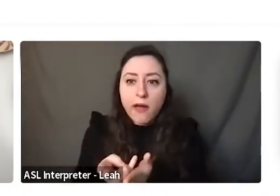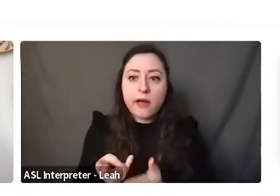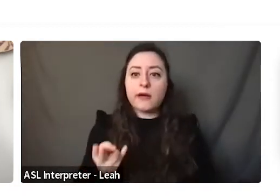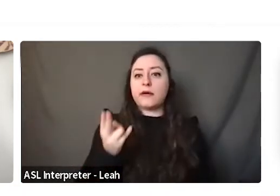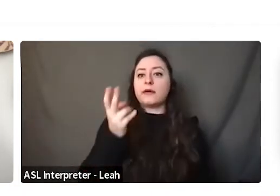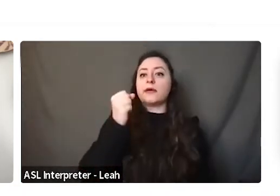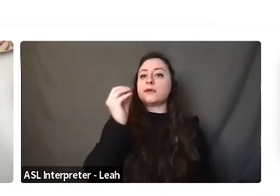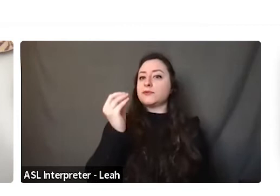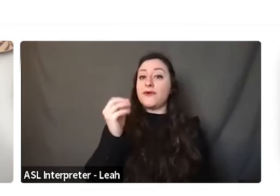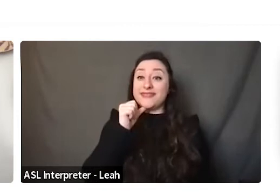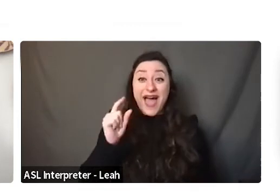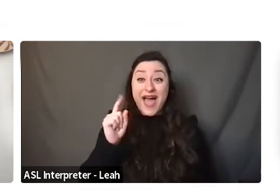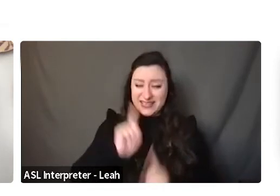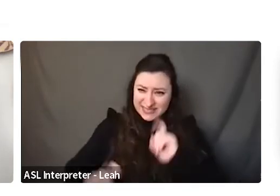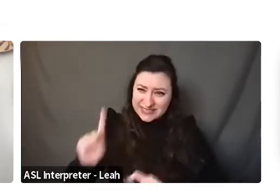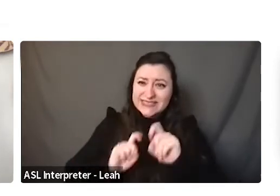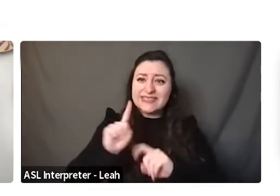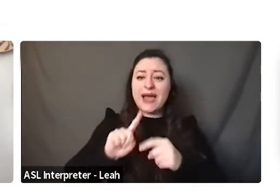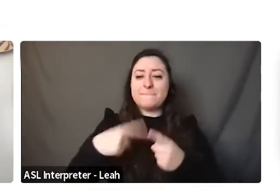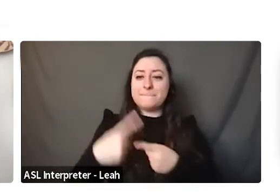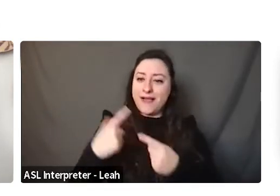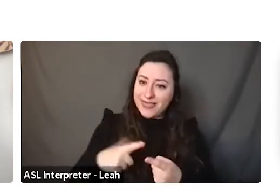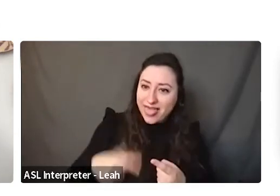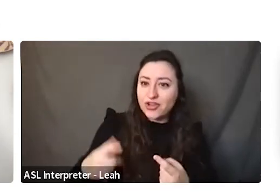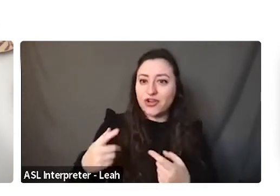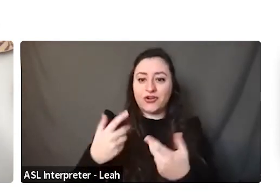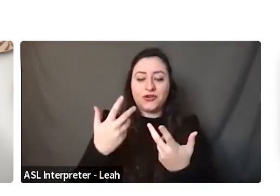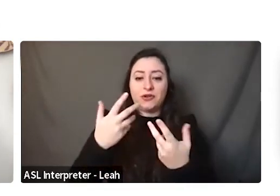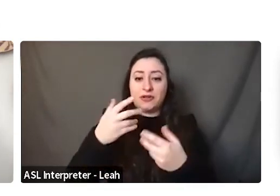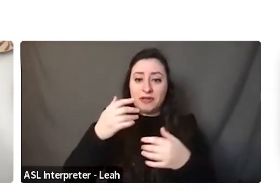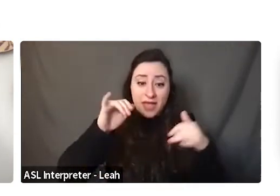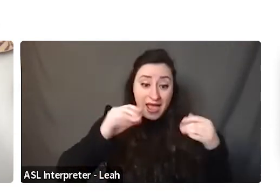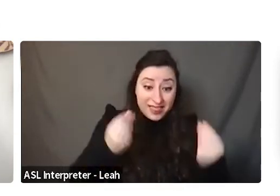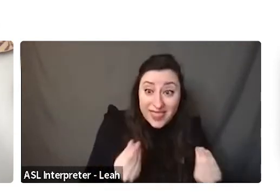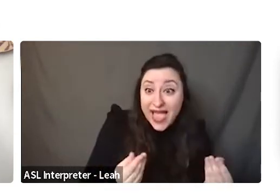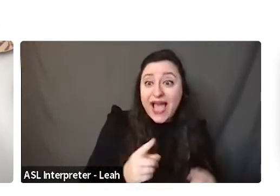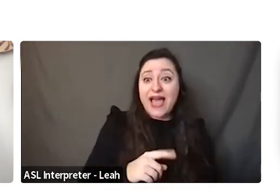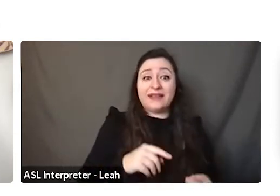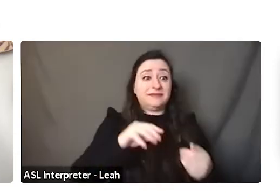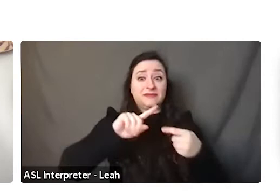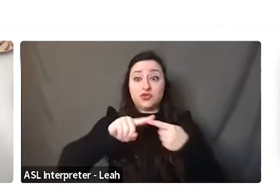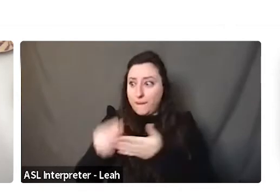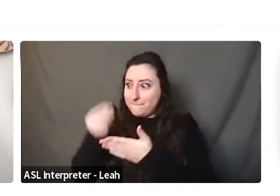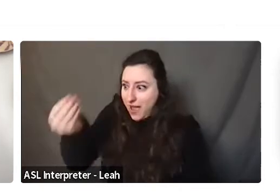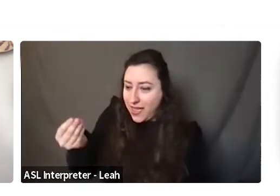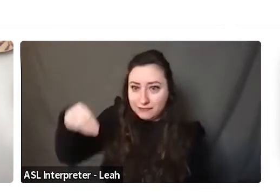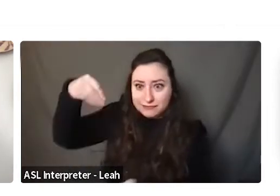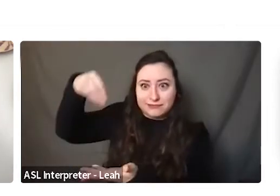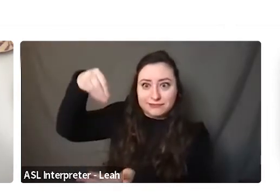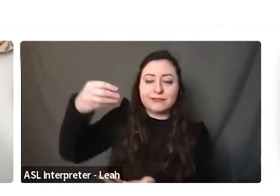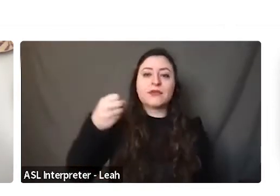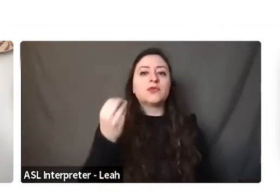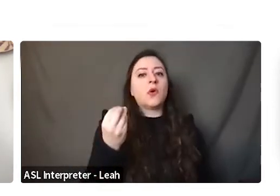just about how the leather is made, but really from the land that it's on to the cows, to our handbags. And so I will just